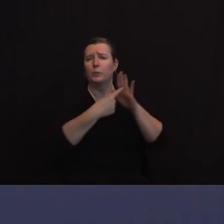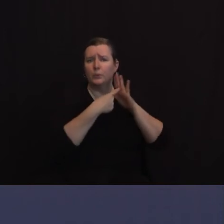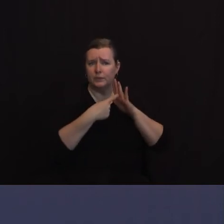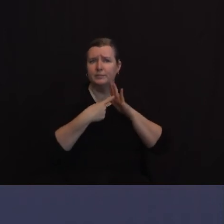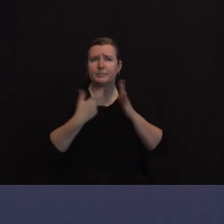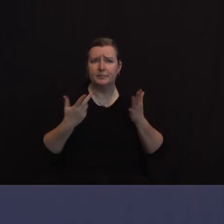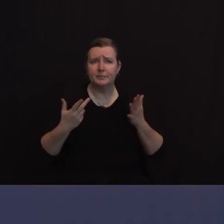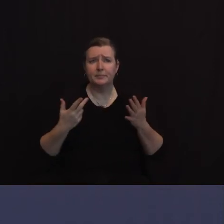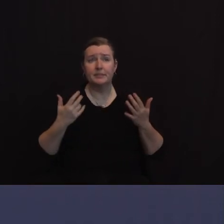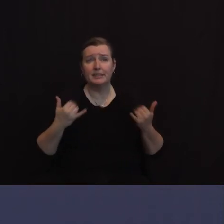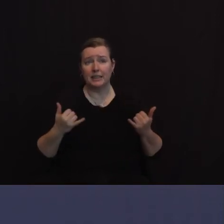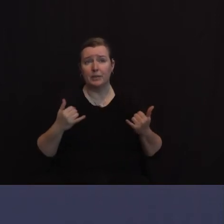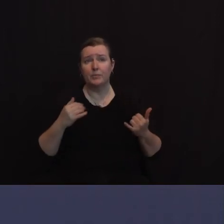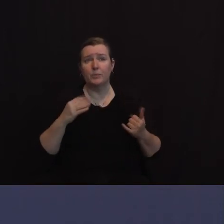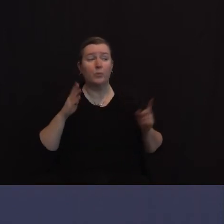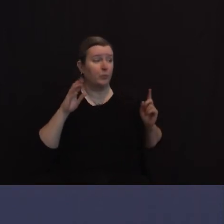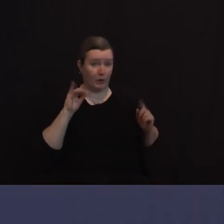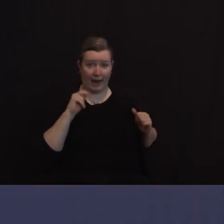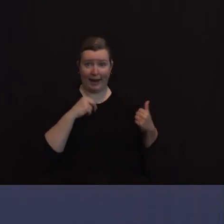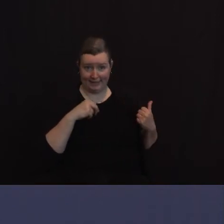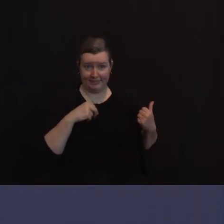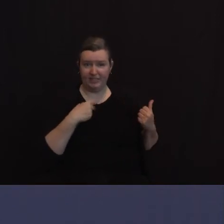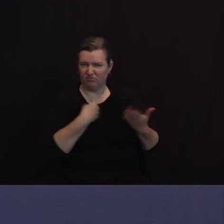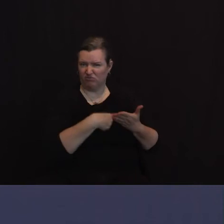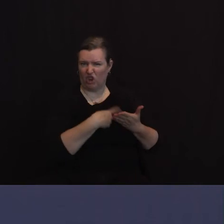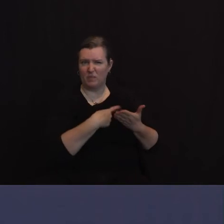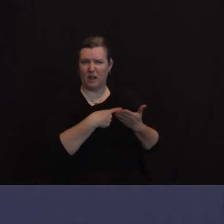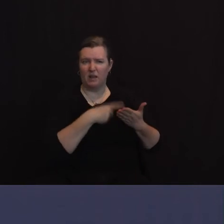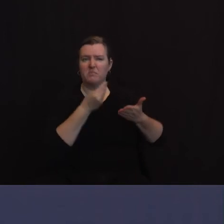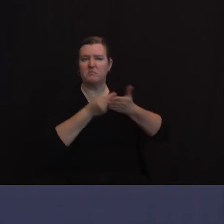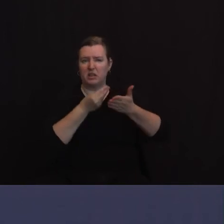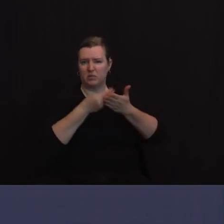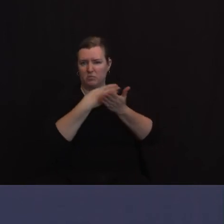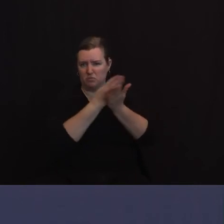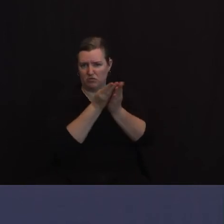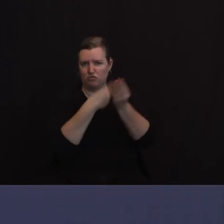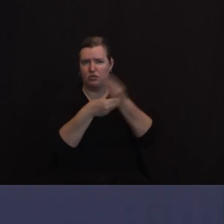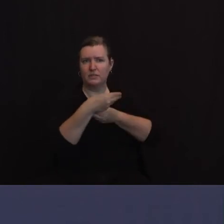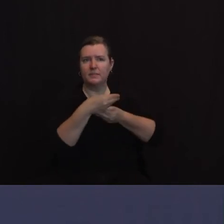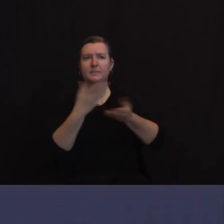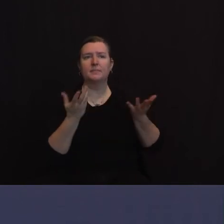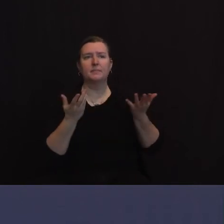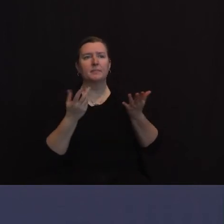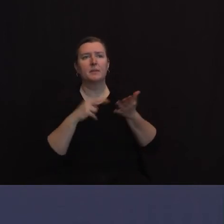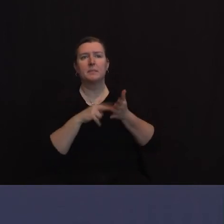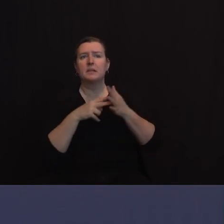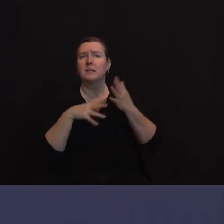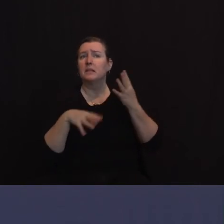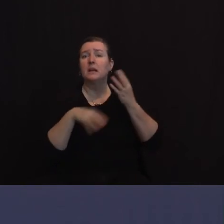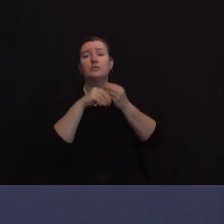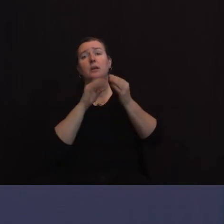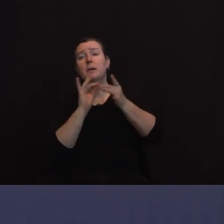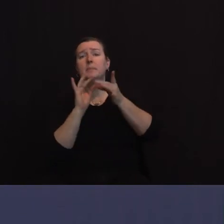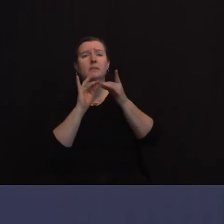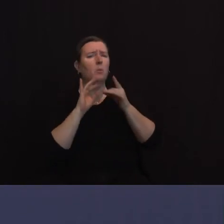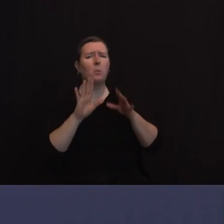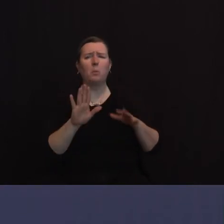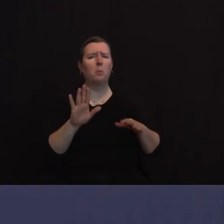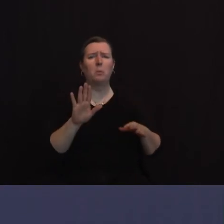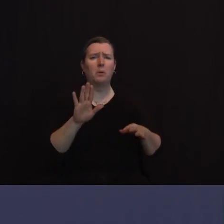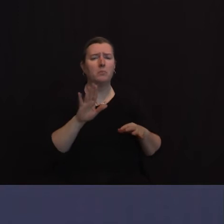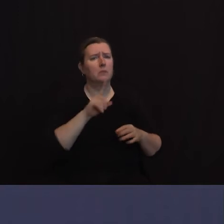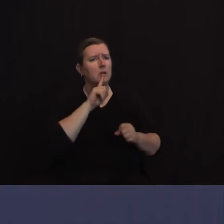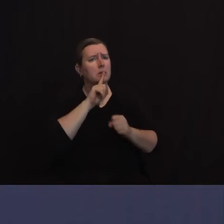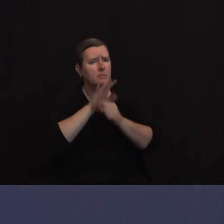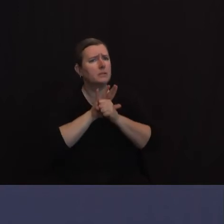we're putting in the budget, we're not just saying, we're not just saying the right words, we're putting serious money to work to